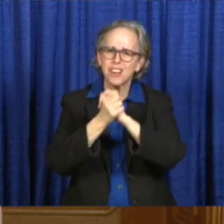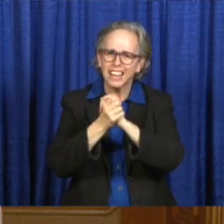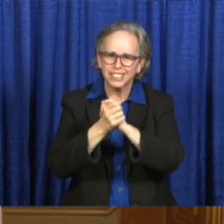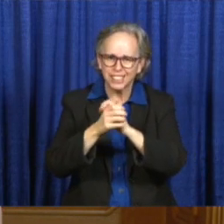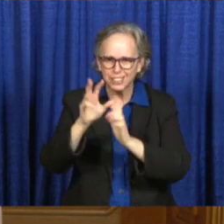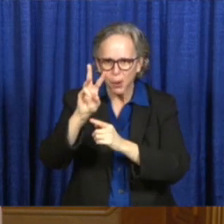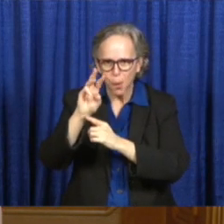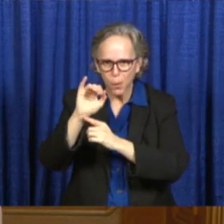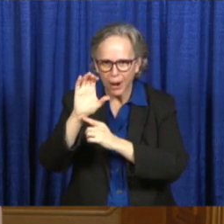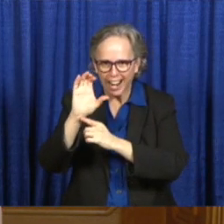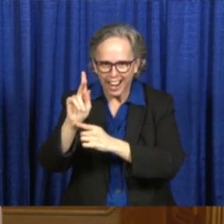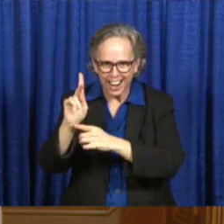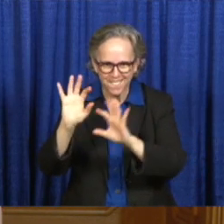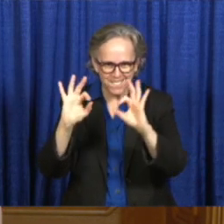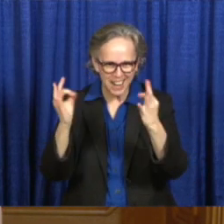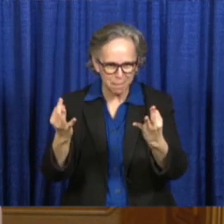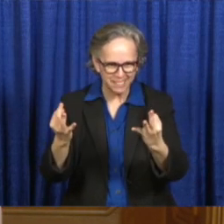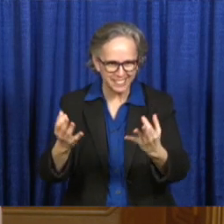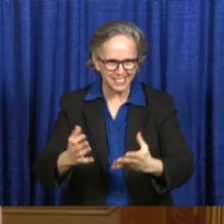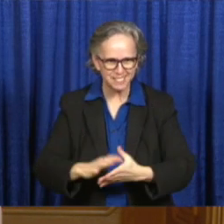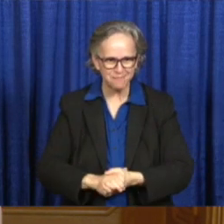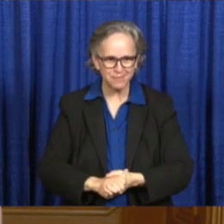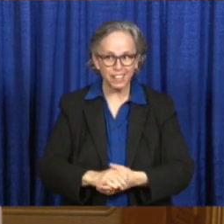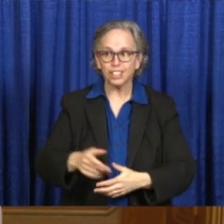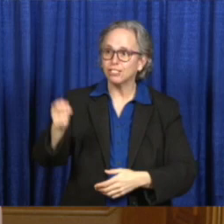and congratulations to the judge as well.